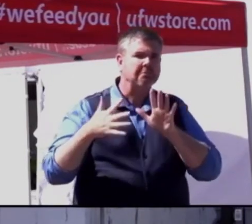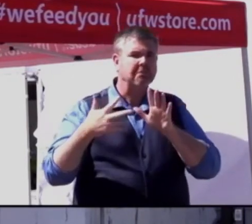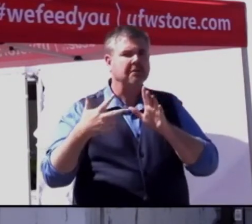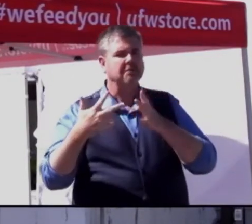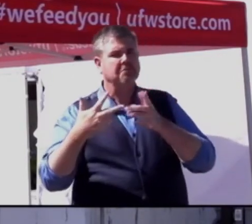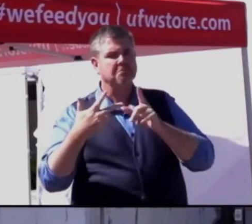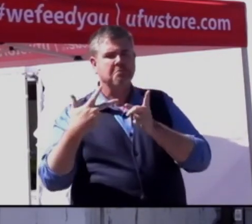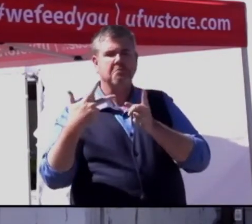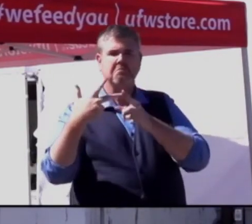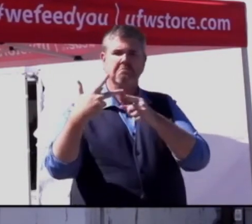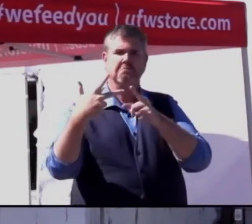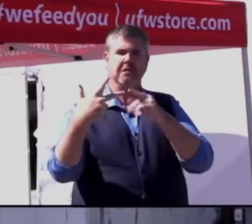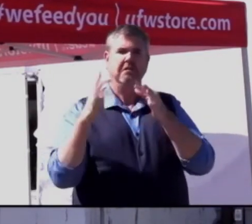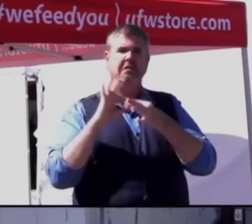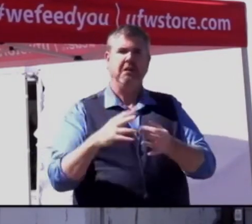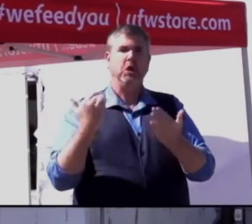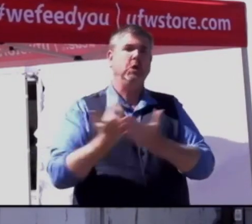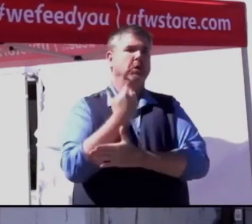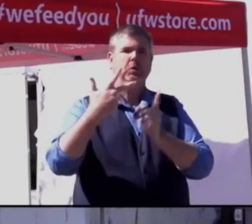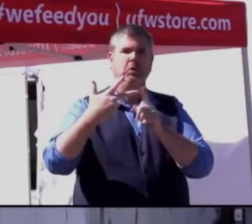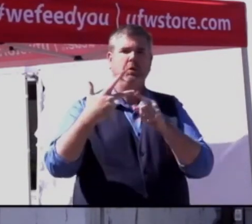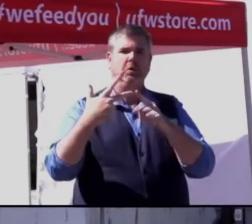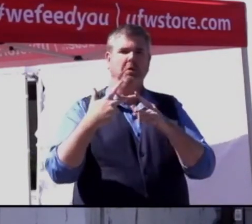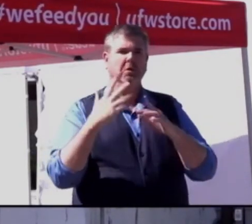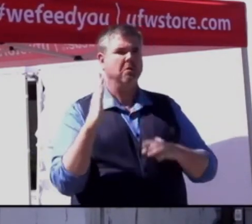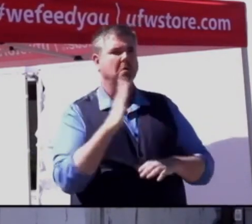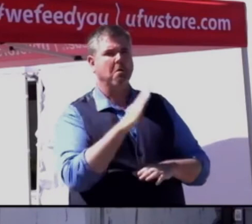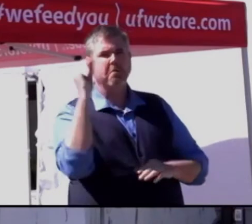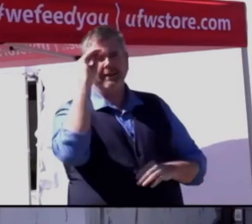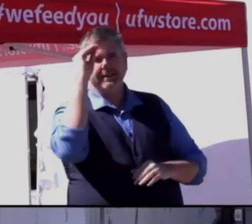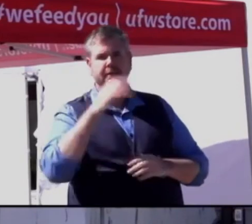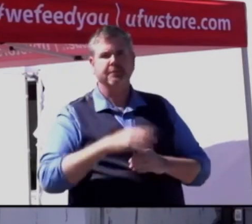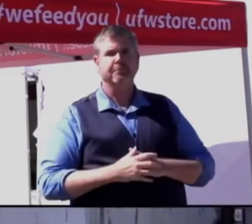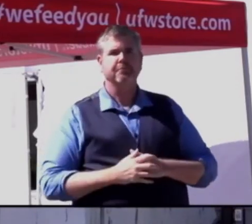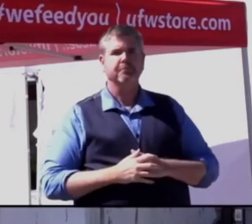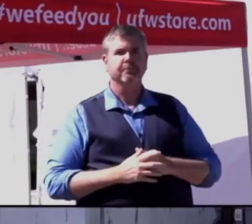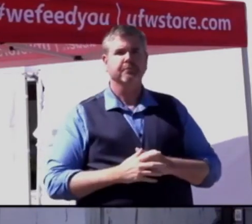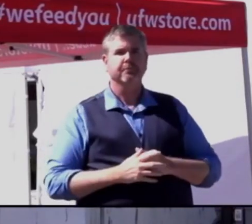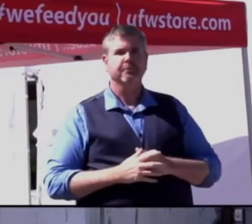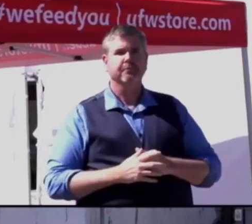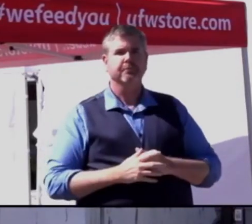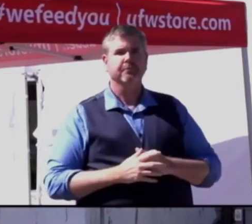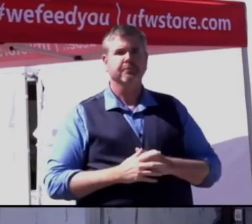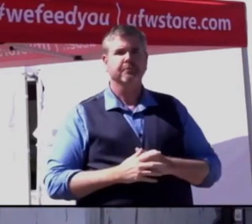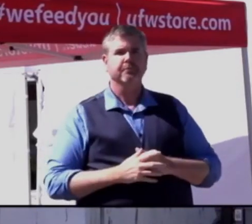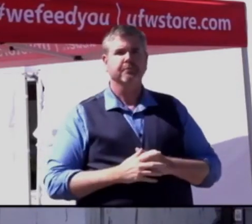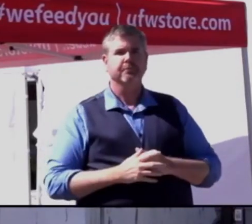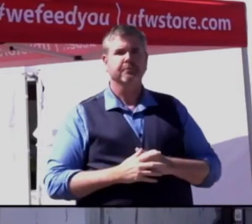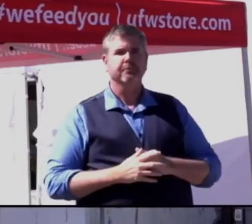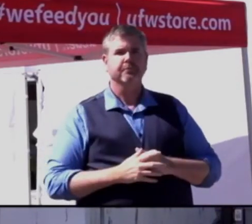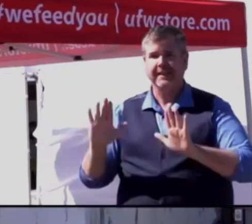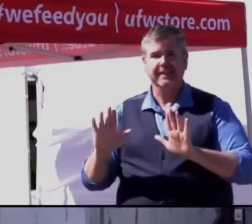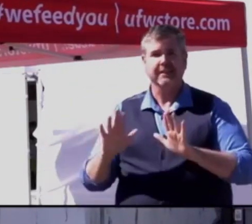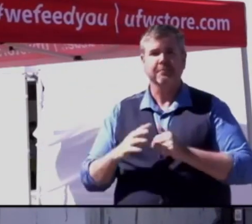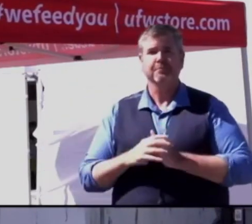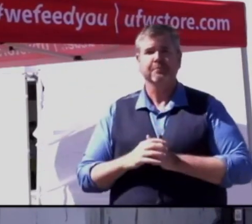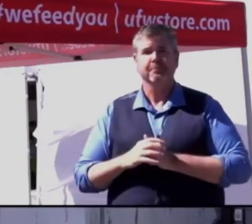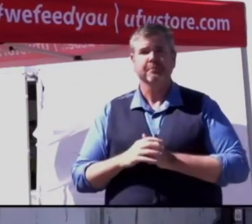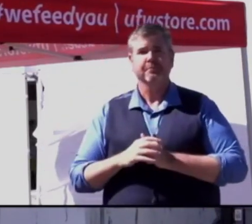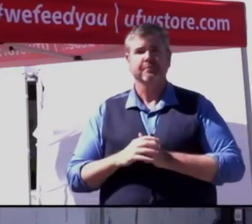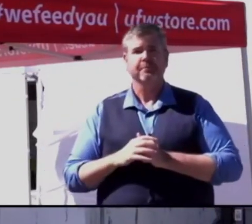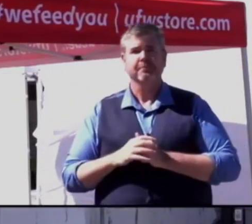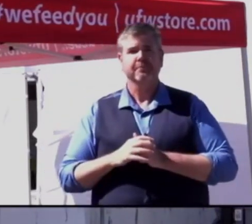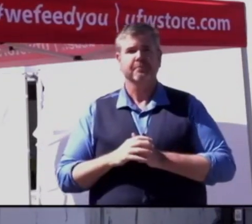I would say in general, top level, it's quite extraordinary that just a little over a year in the pandemic, we